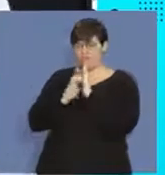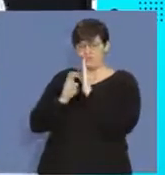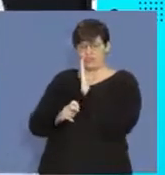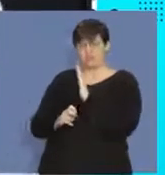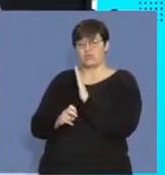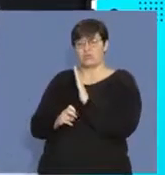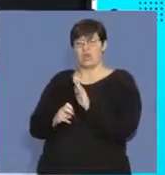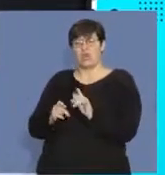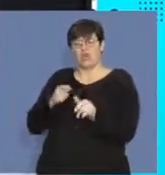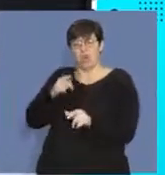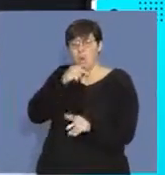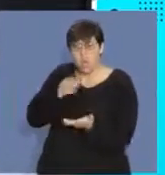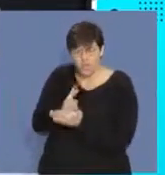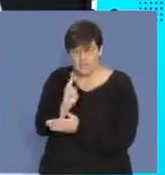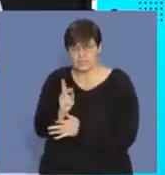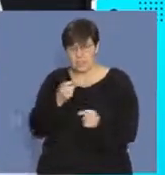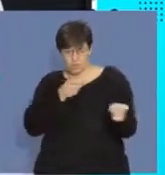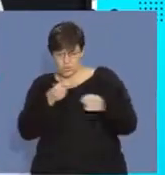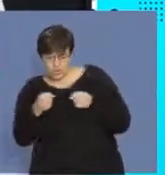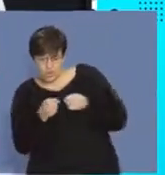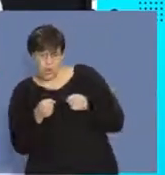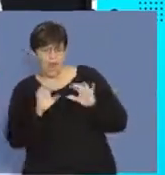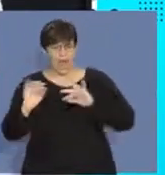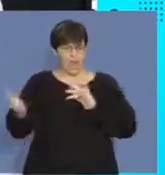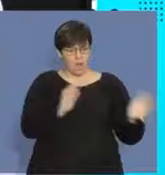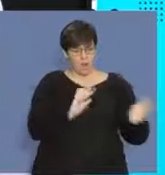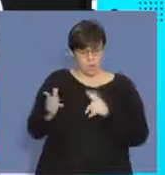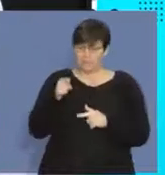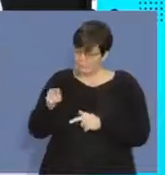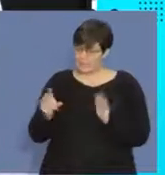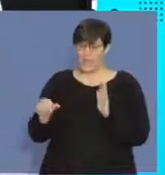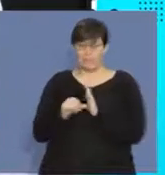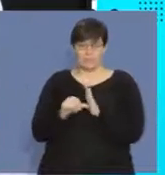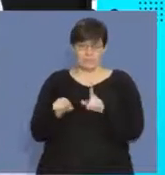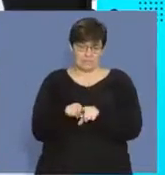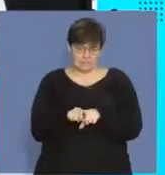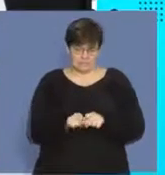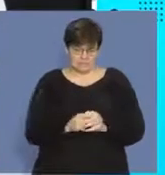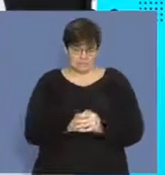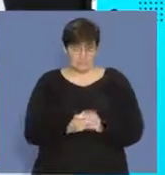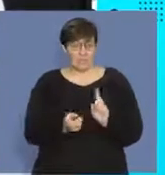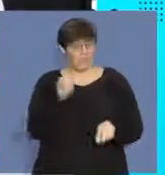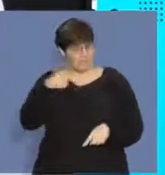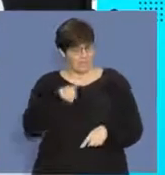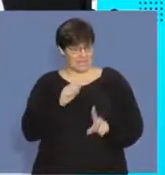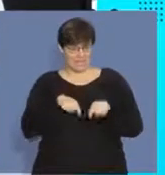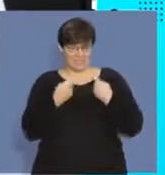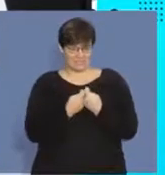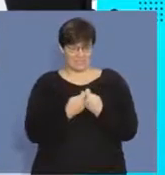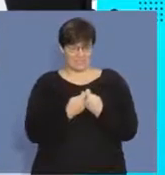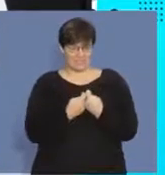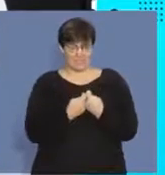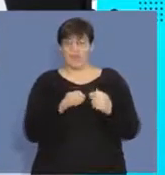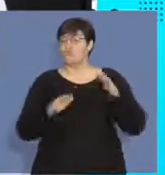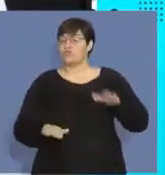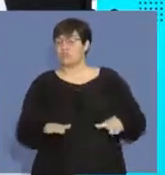calculations, but the ethical considerations and the internal control considerations as well. From